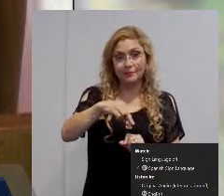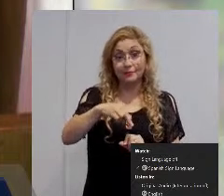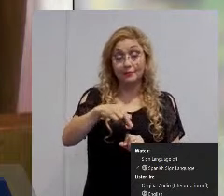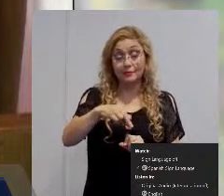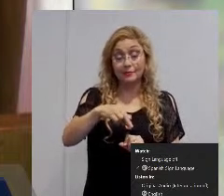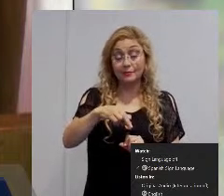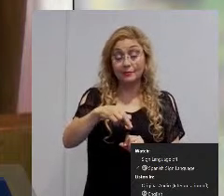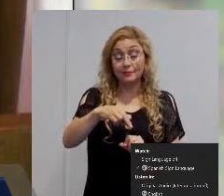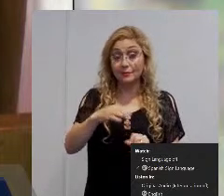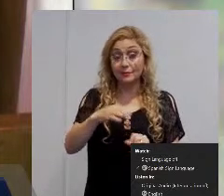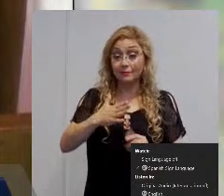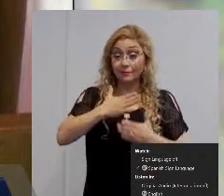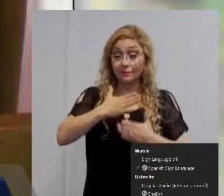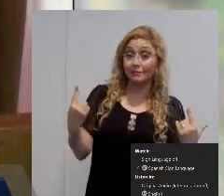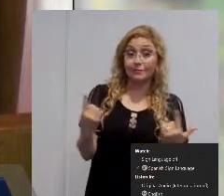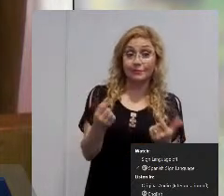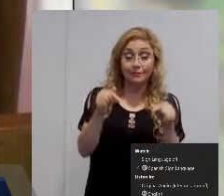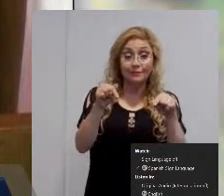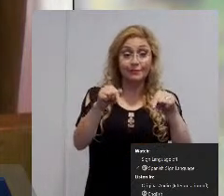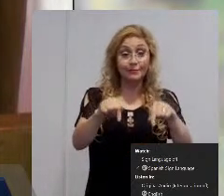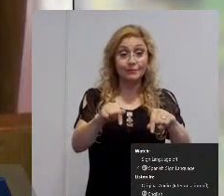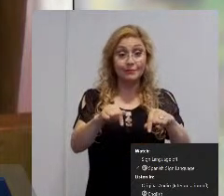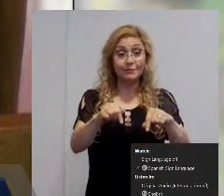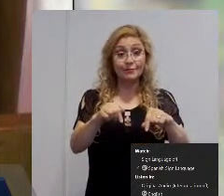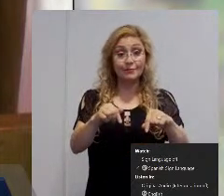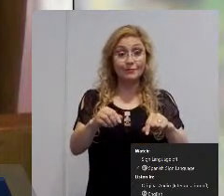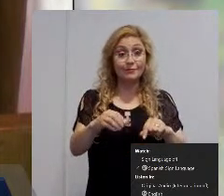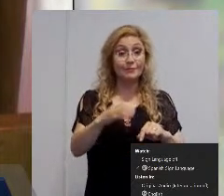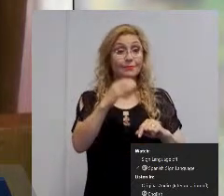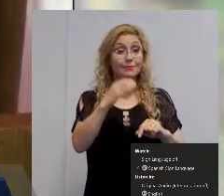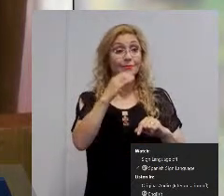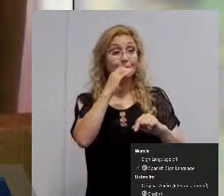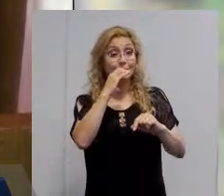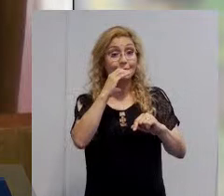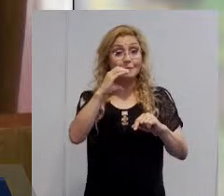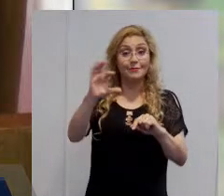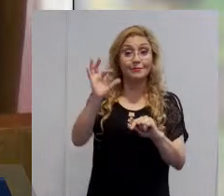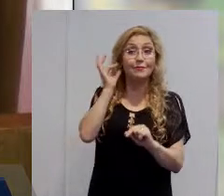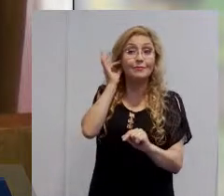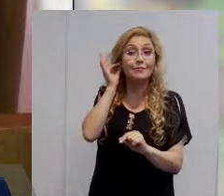the lives and the livelihoods of our people. And we here,